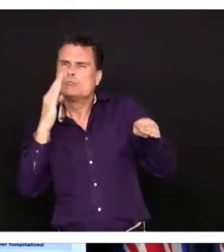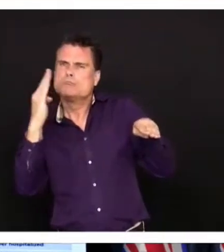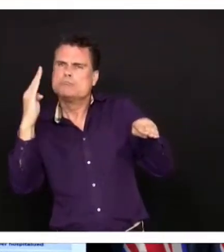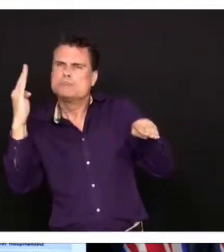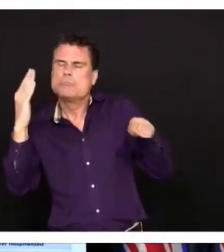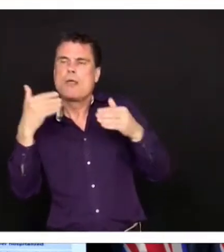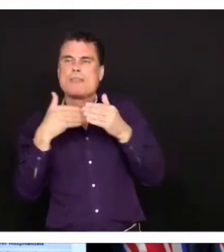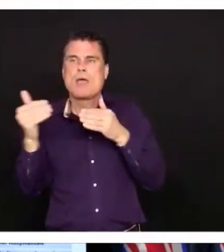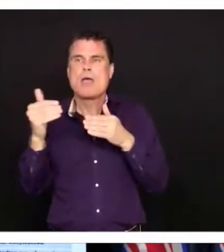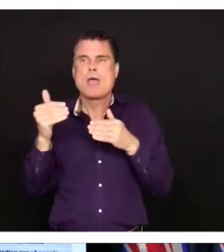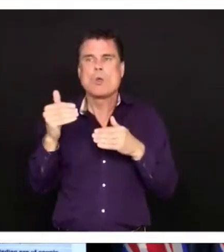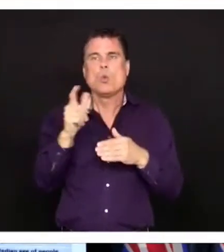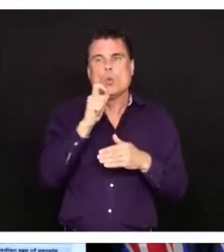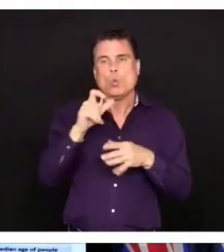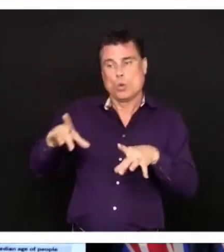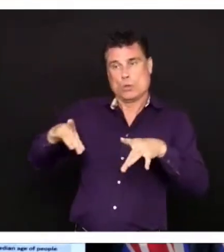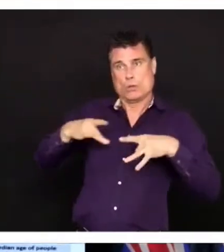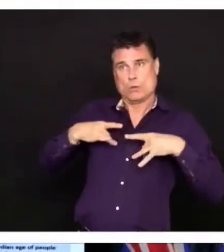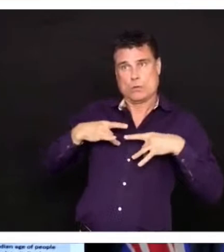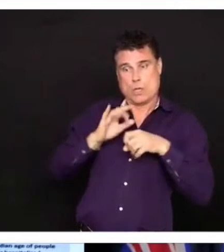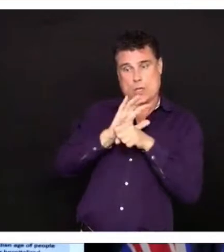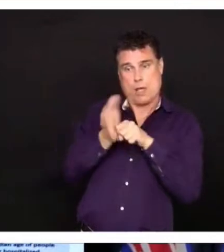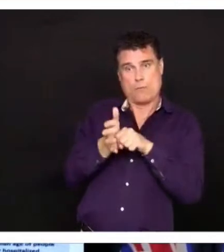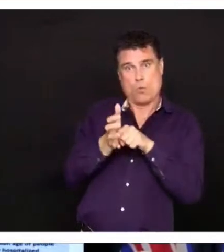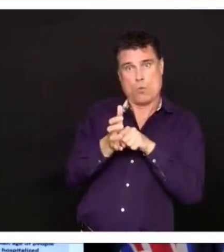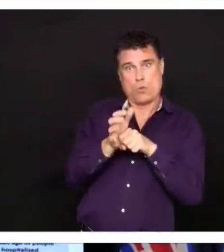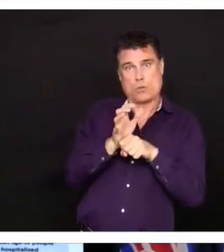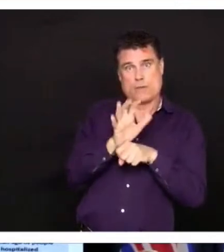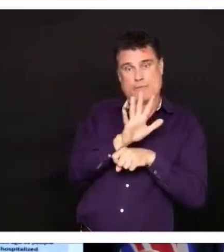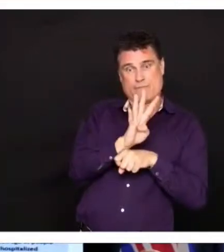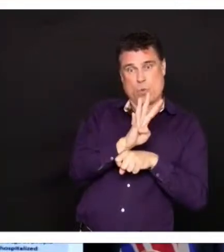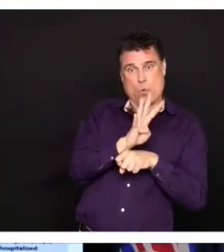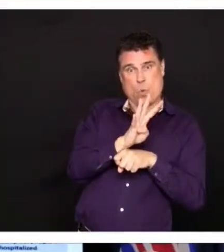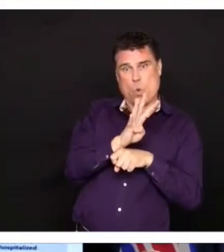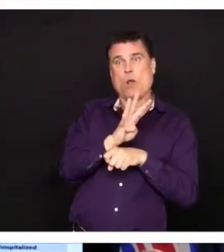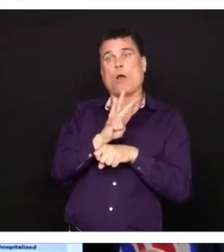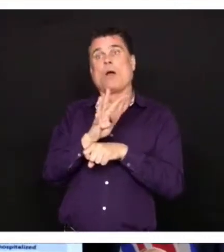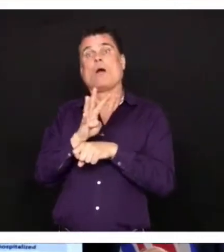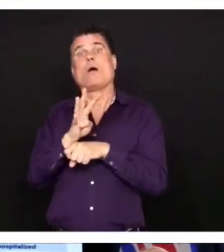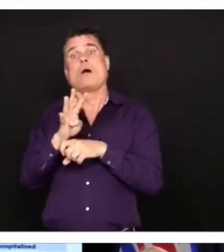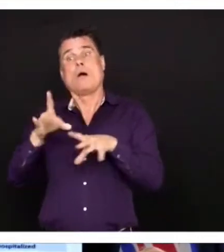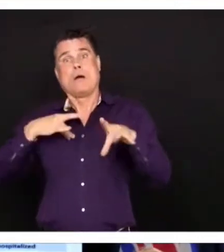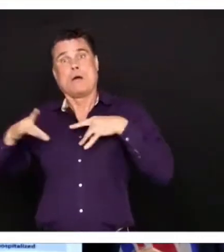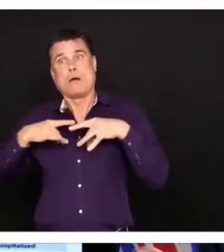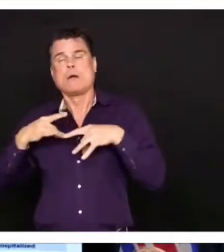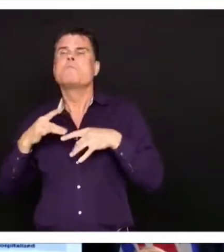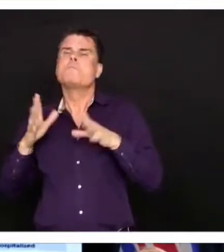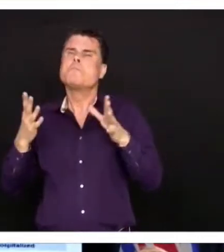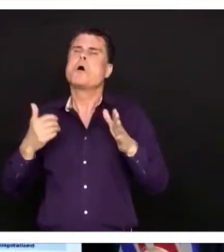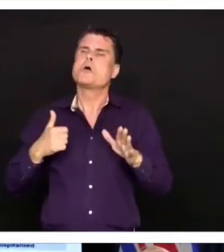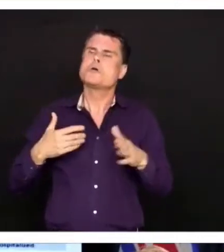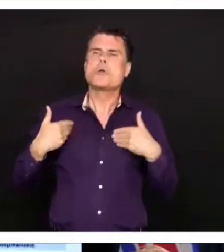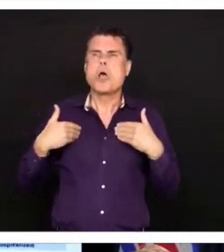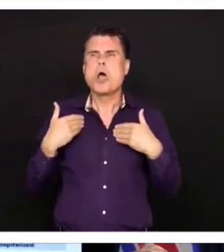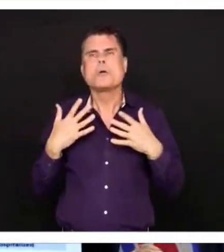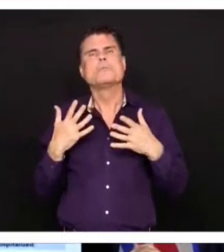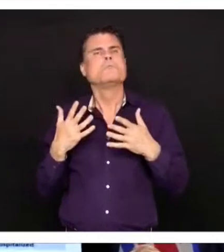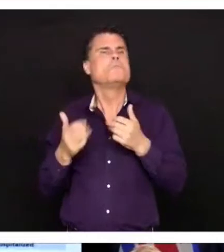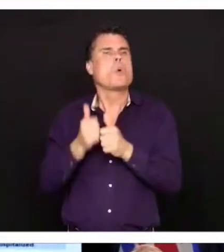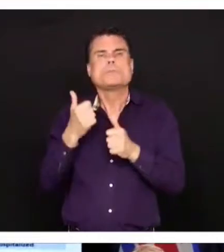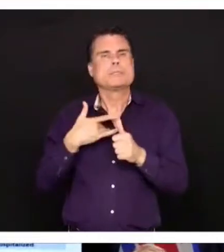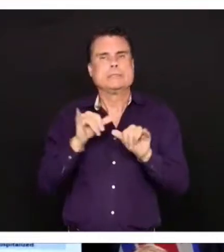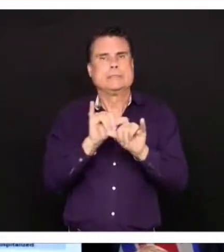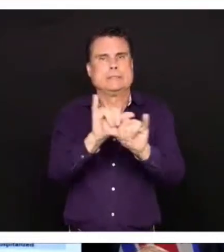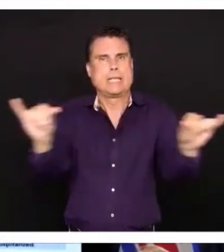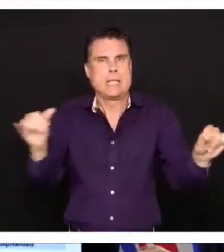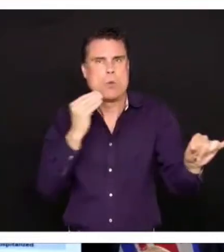median age of people who have been in hospital in BC has been 68. Currently, we have about 58 people, it's a little